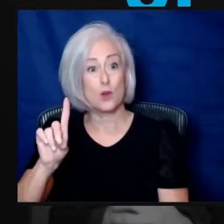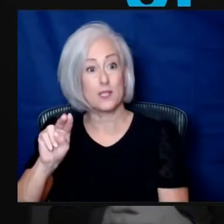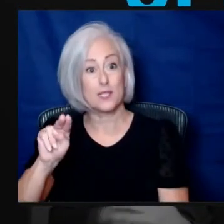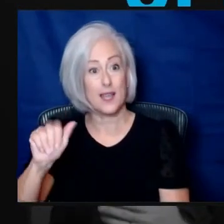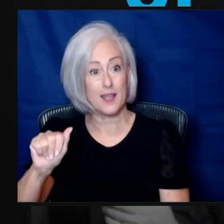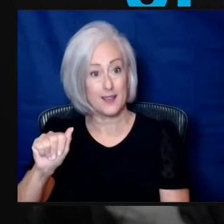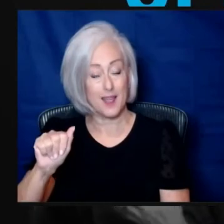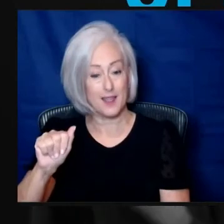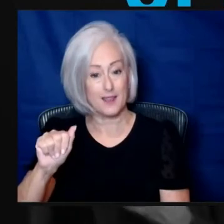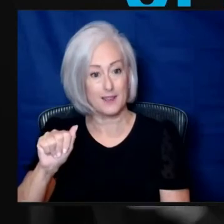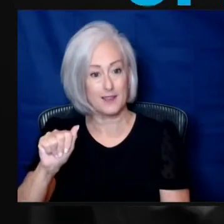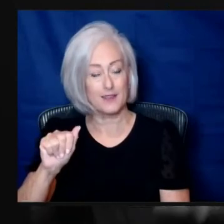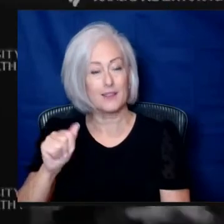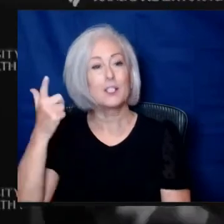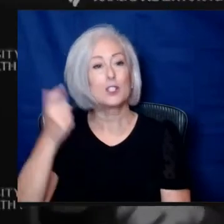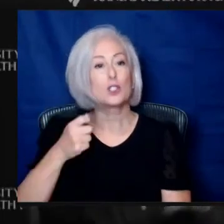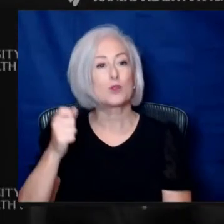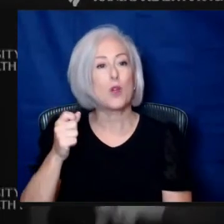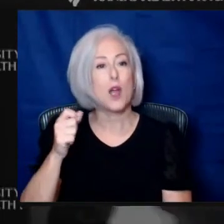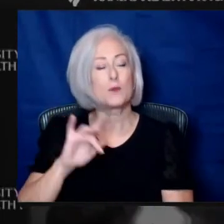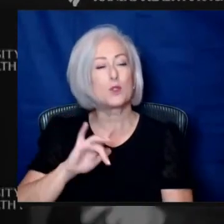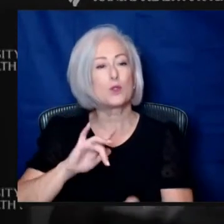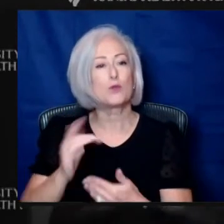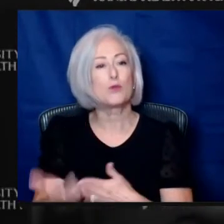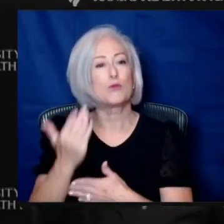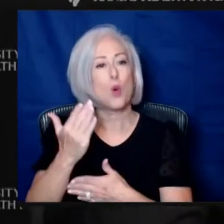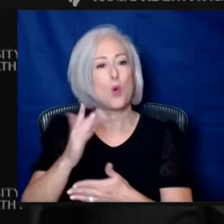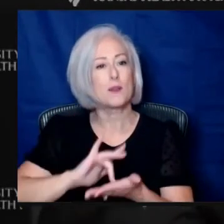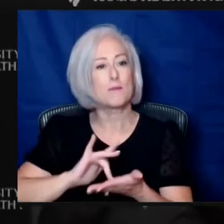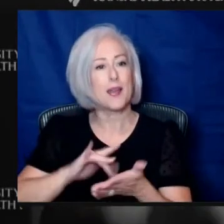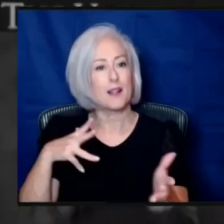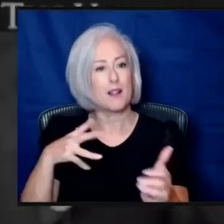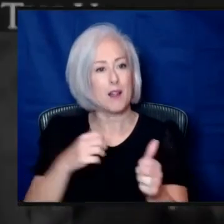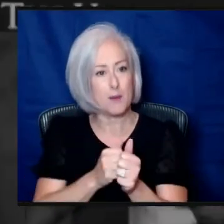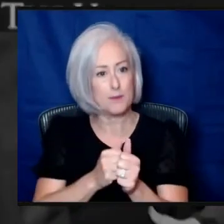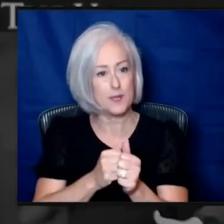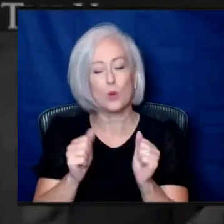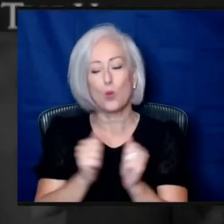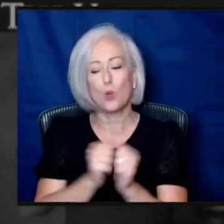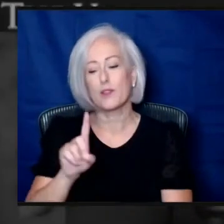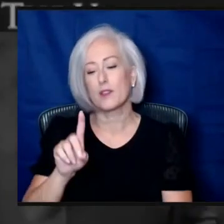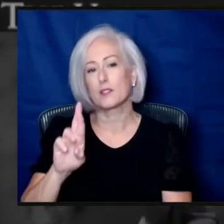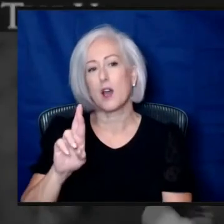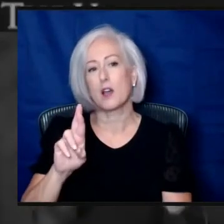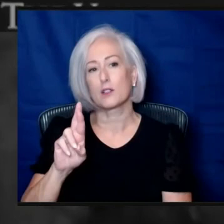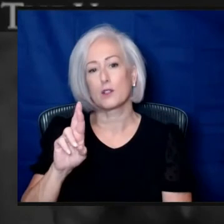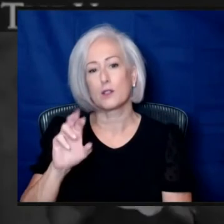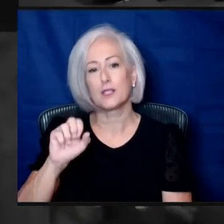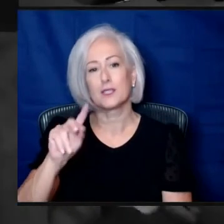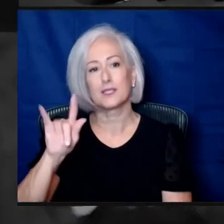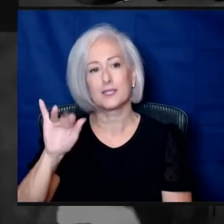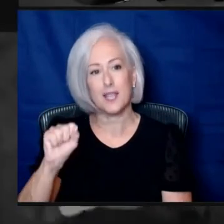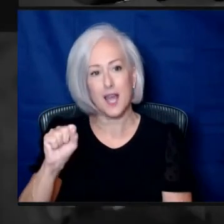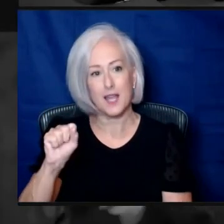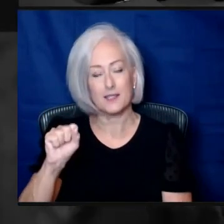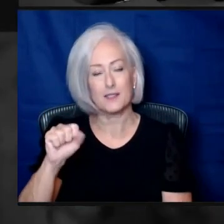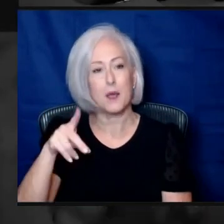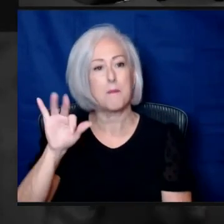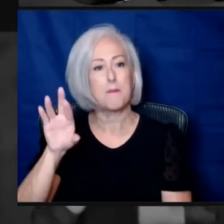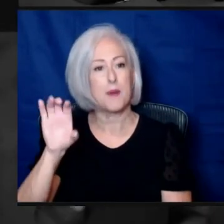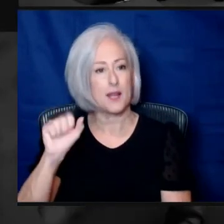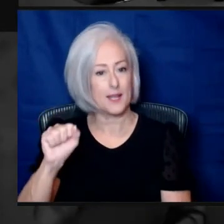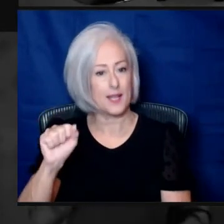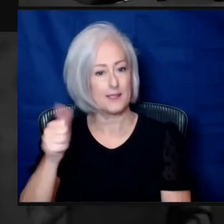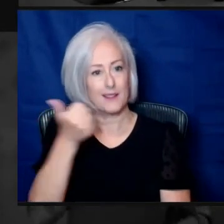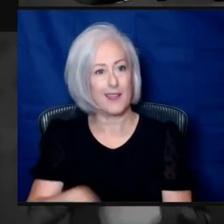Subscribe to our morning medical update and Open Mics with Dr. Stites podcasts. Now, everywhere podcasts are available.